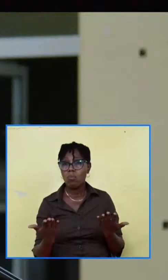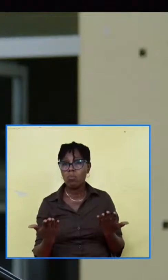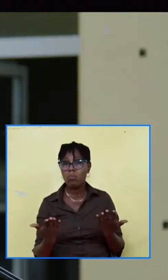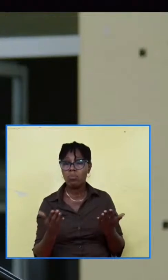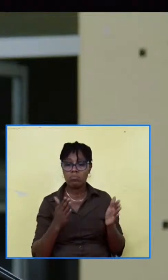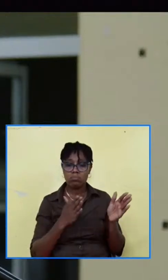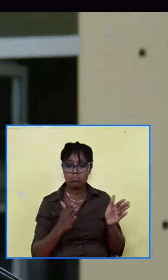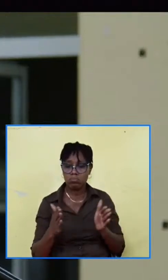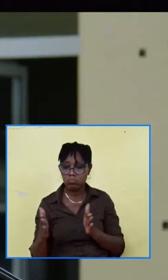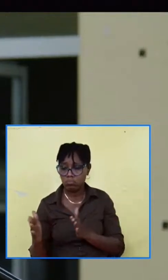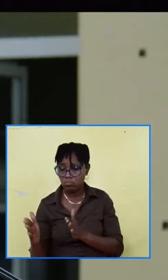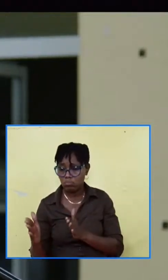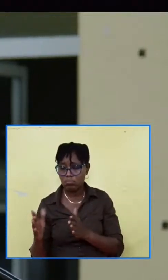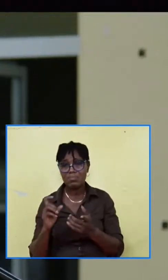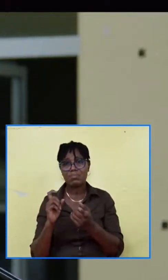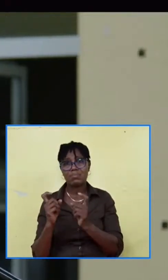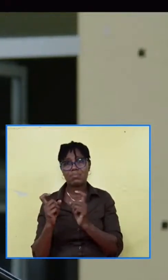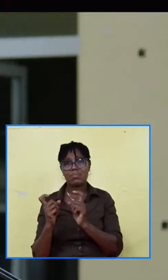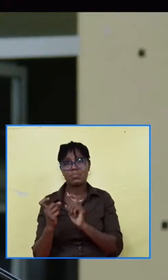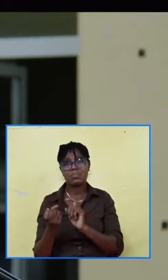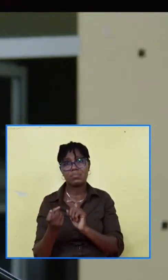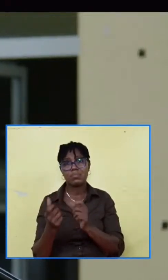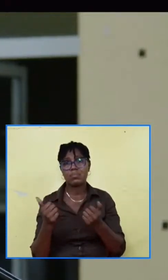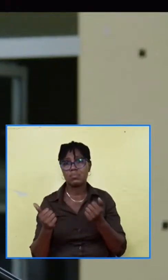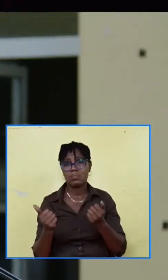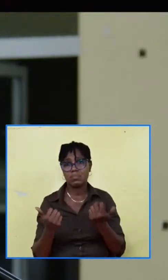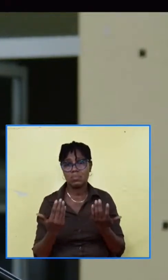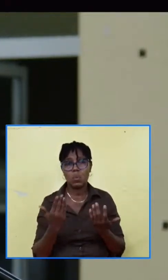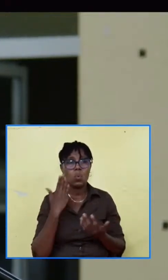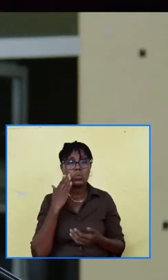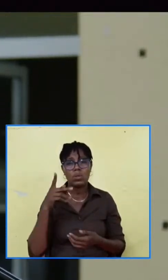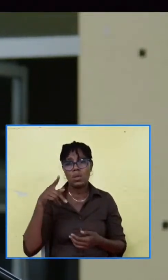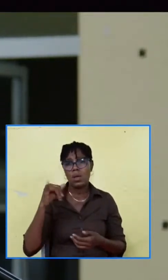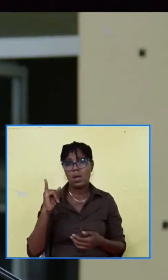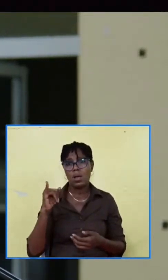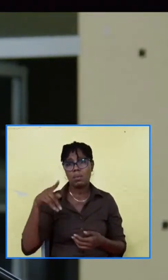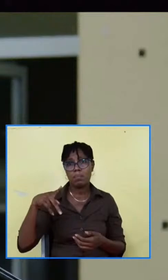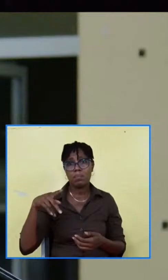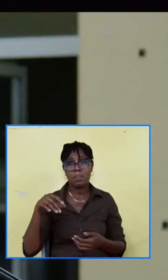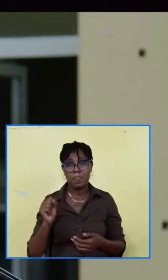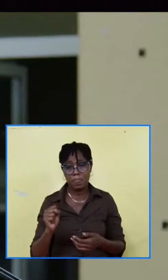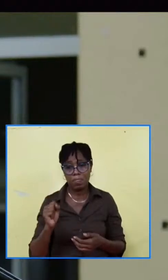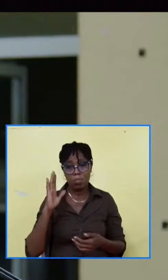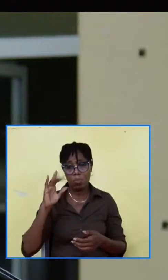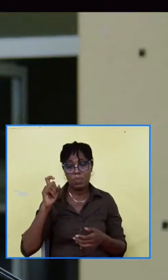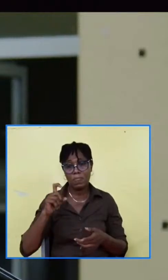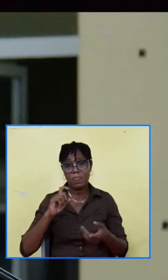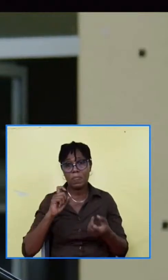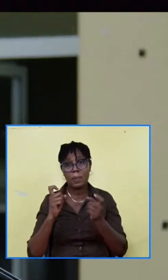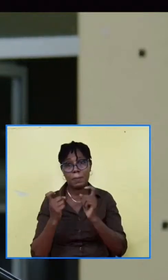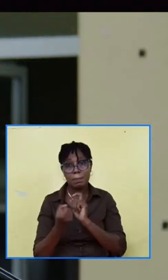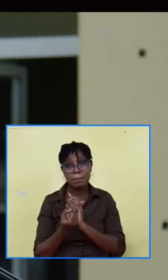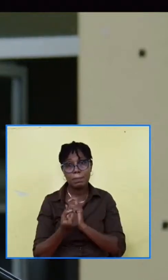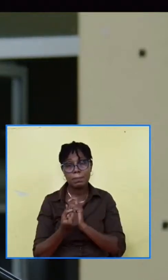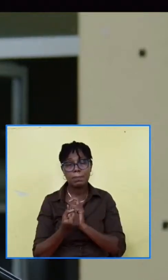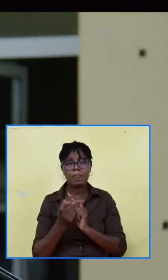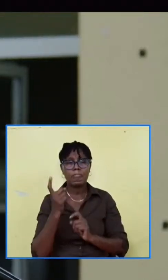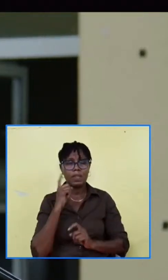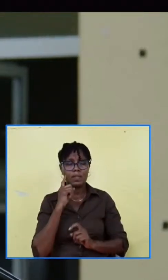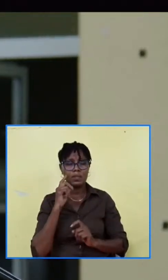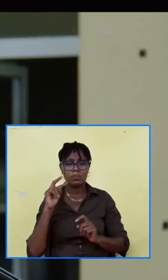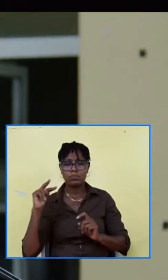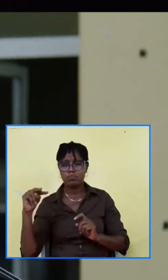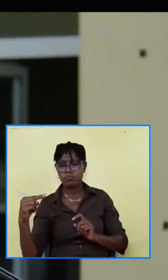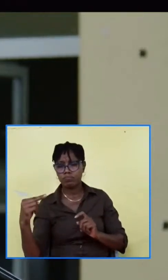has to be changed. I know you did say earlier that the IPS will need to change, and I hope that means just about the way you look at